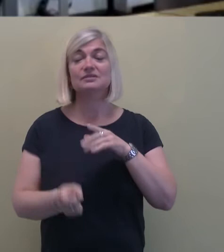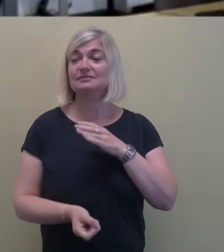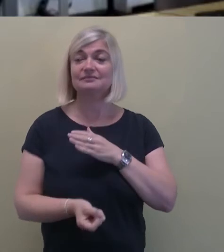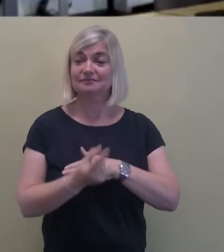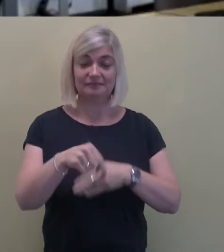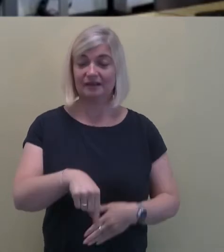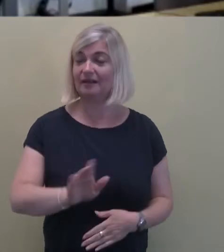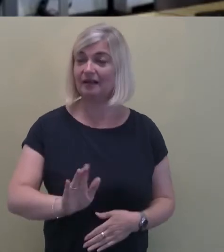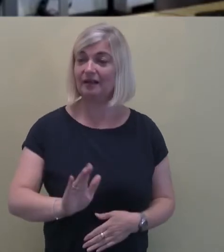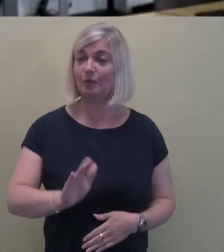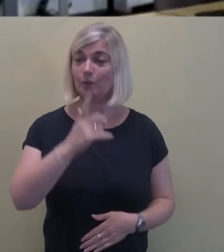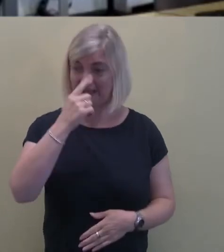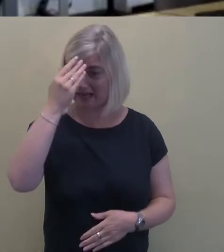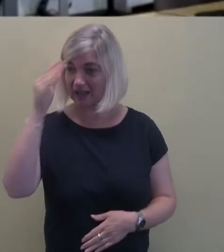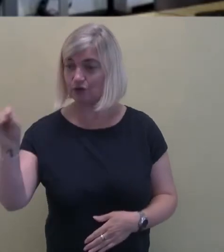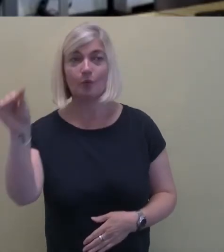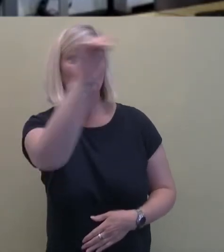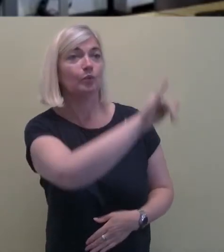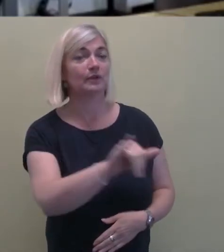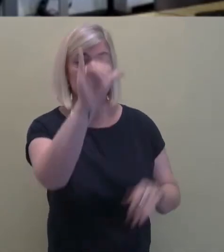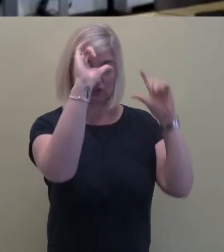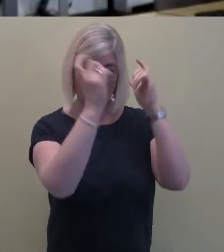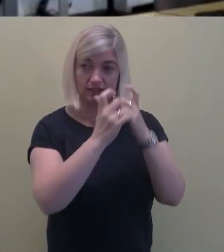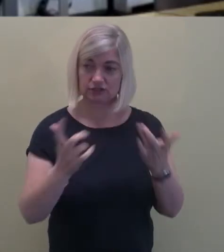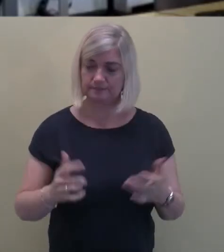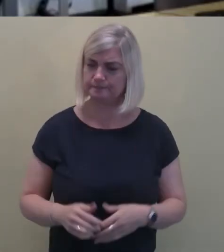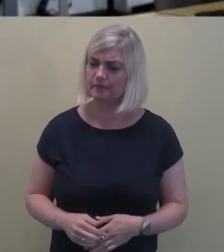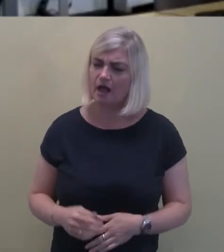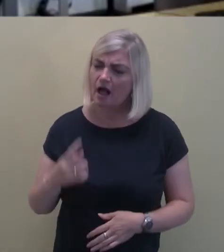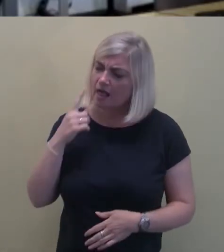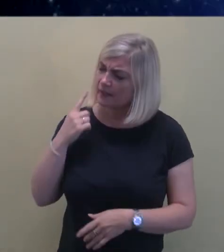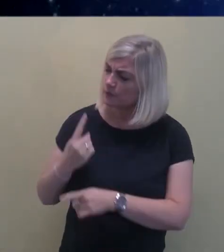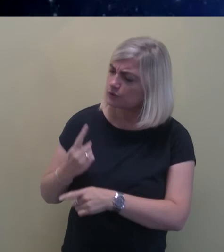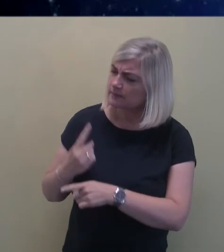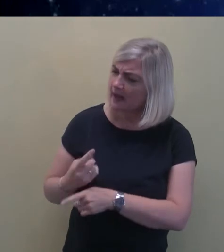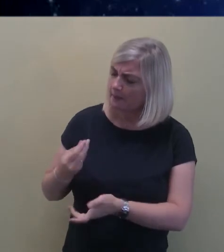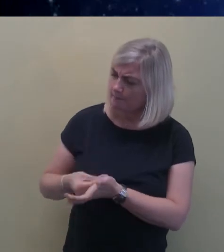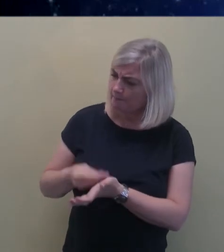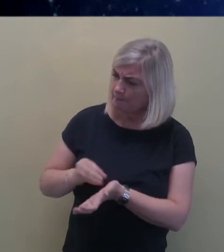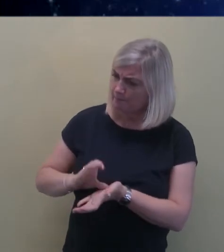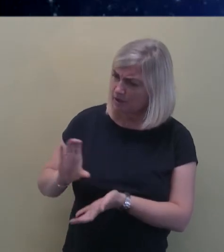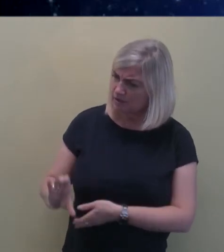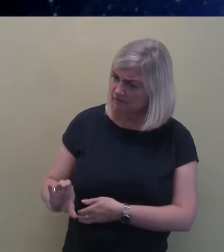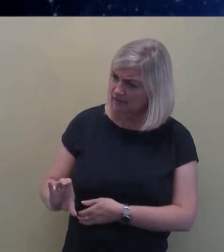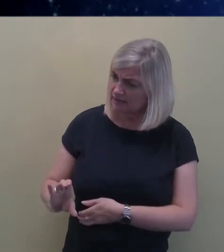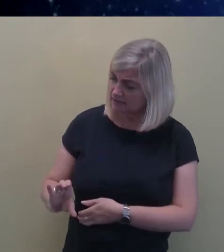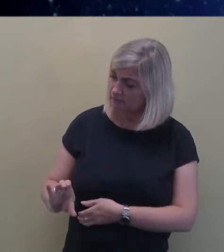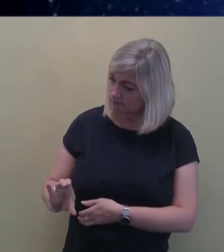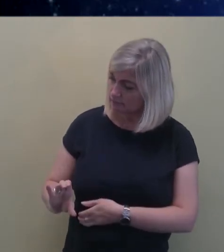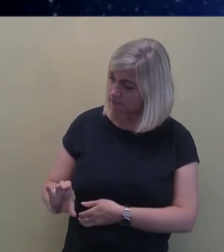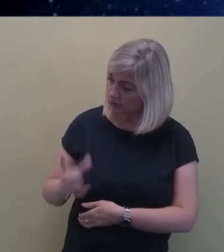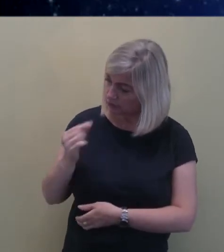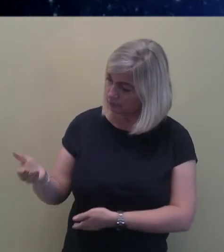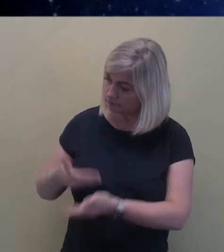know my grades. Should I wait to see what I get? Mina, would you like to answer that? Yeah. Charlie, what I recommend you do is put